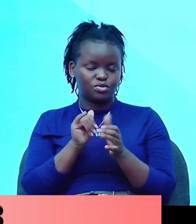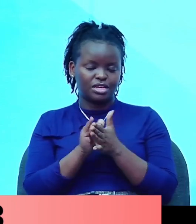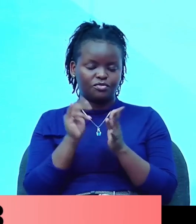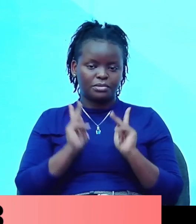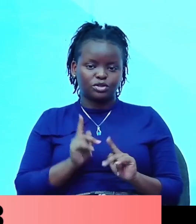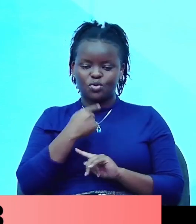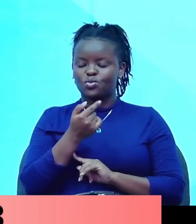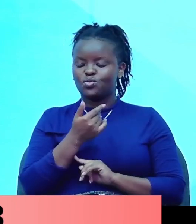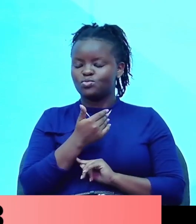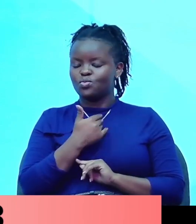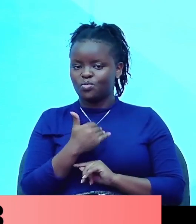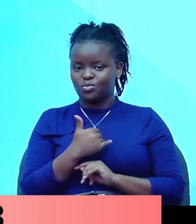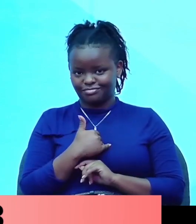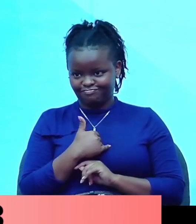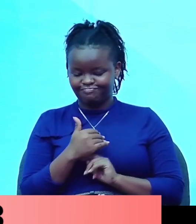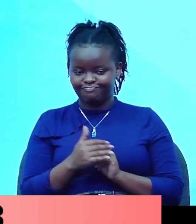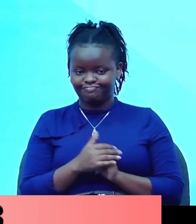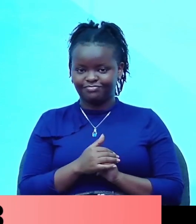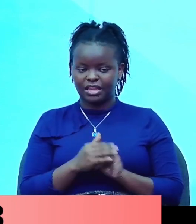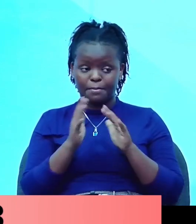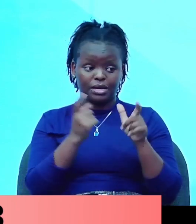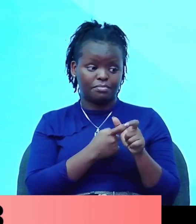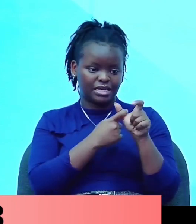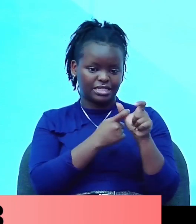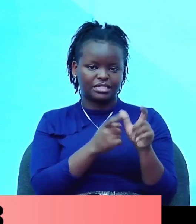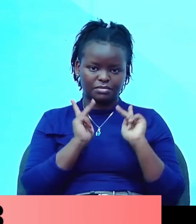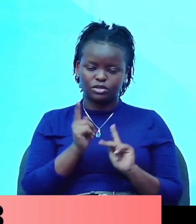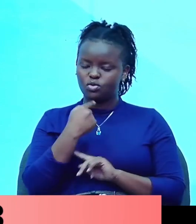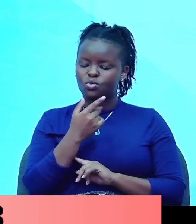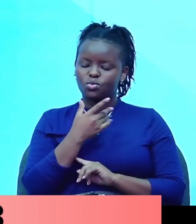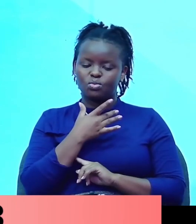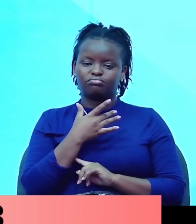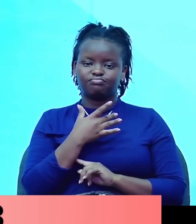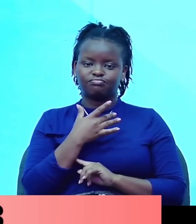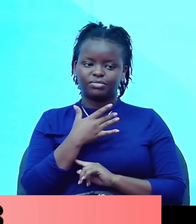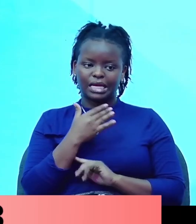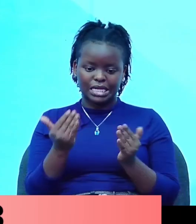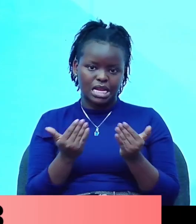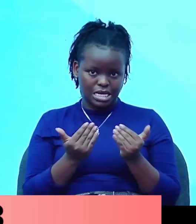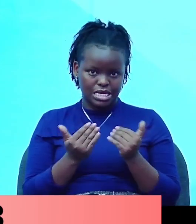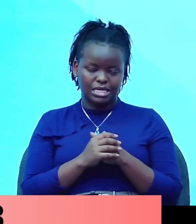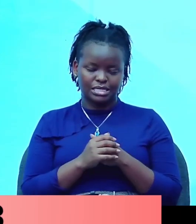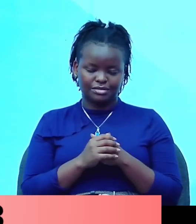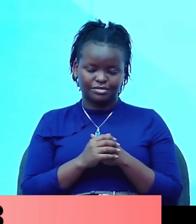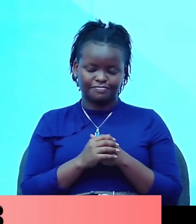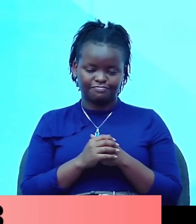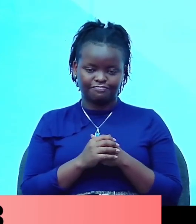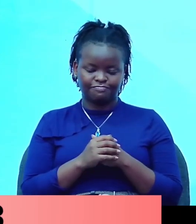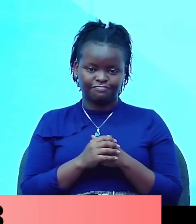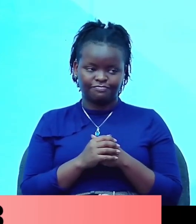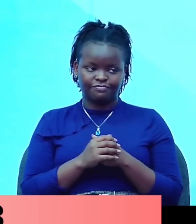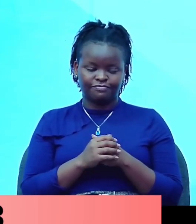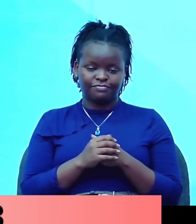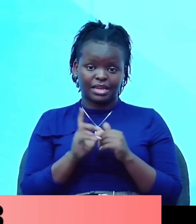deserving. The person who wins these big prizes is someone who's really deserving. It'll be very amazing for us. Wonderful. Yeah. And let's talk about